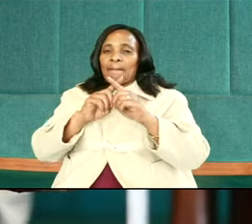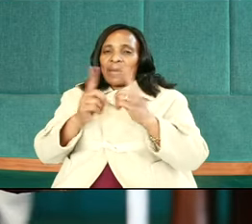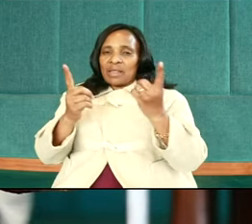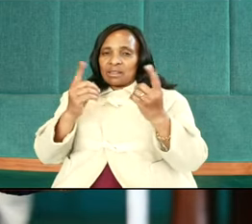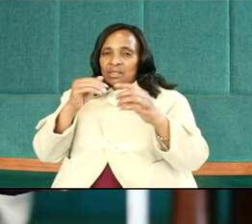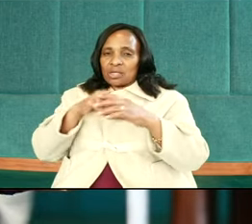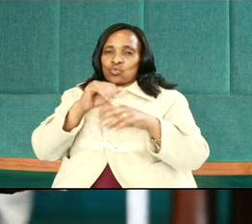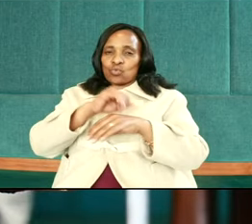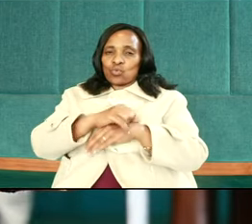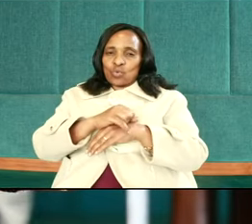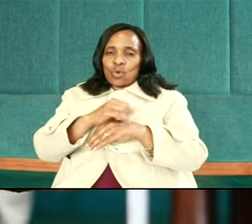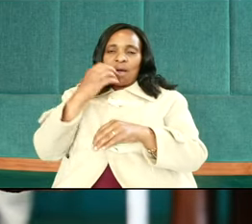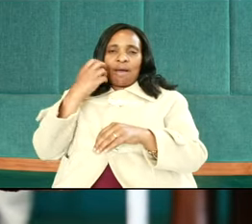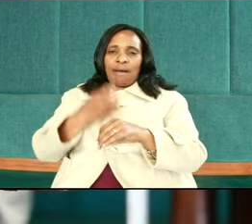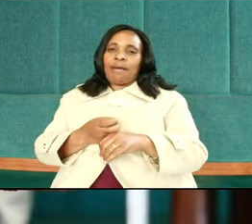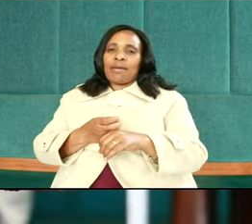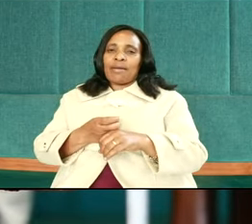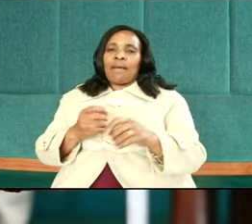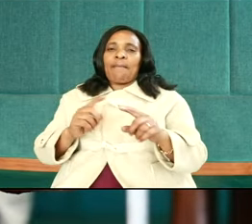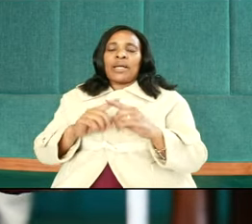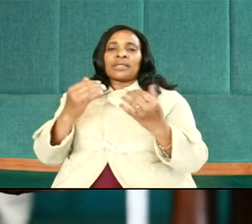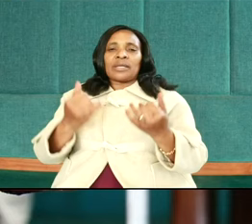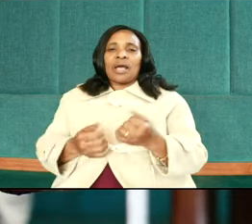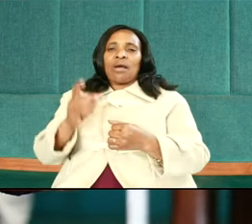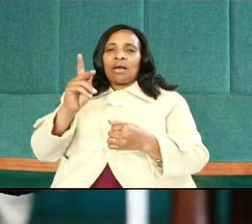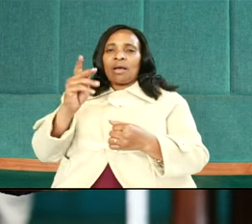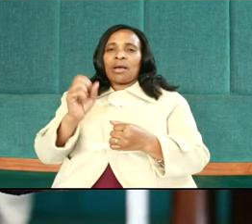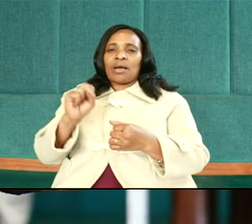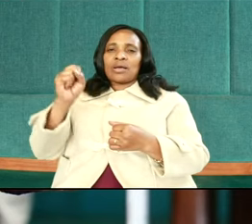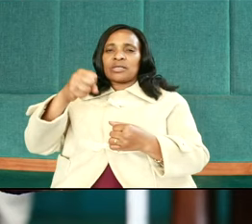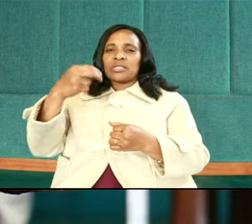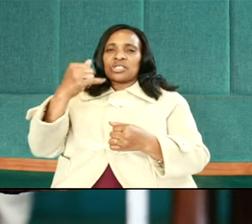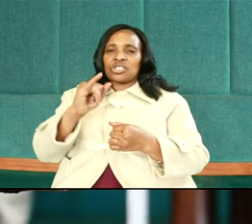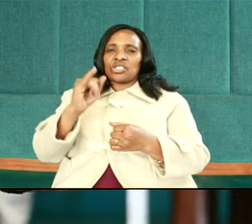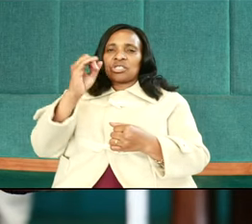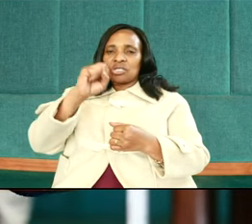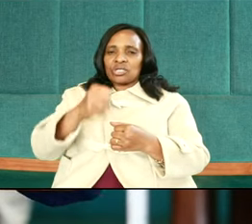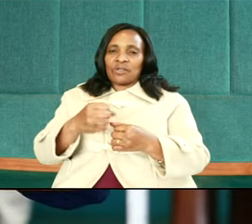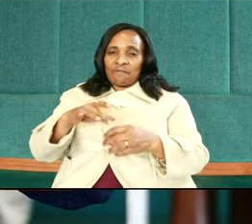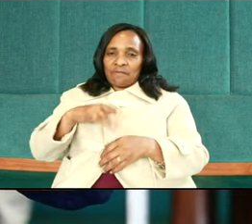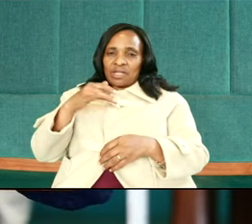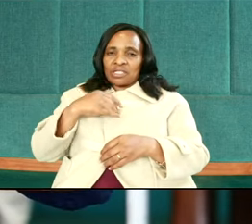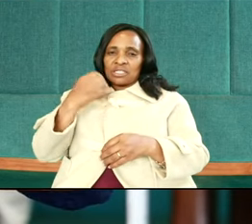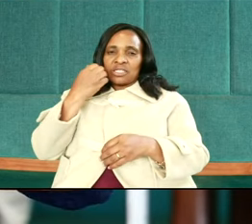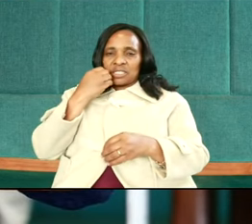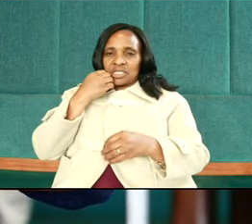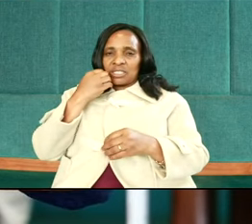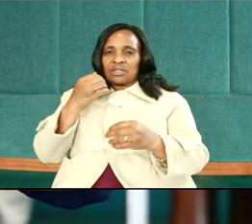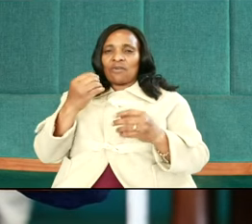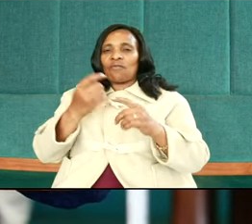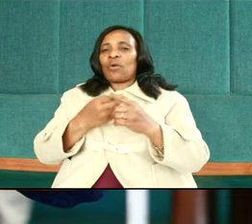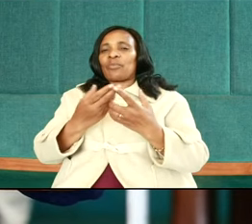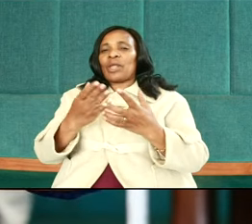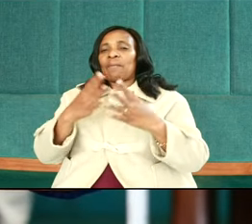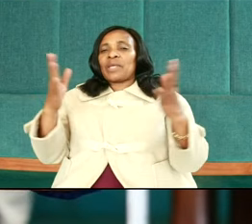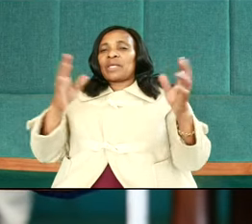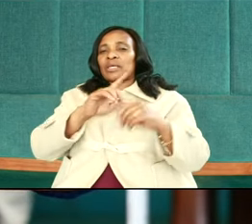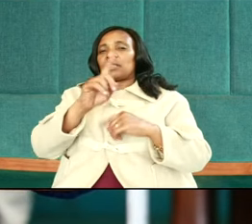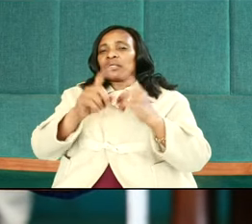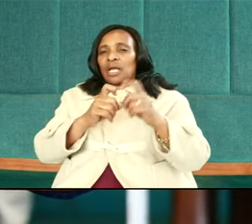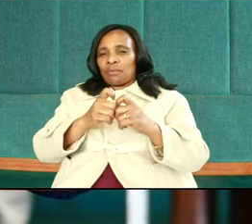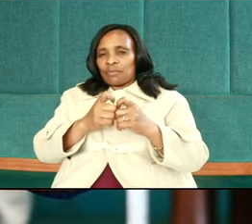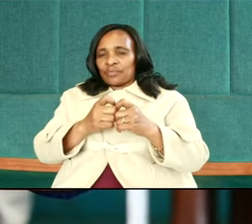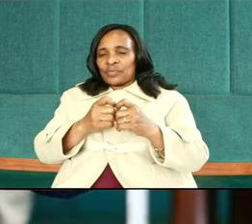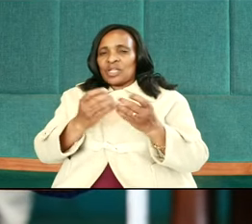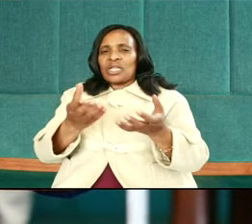hard. But then Kashish fell sick the day before a big exam in Sanskrit.